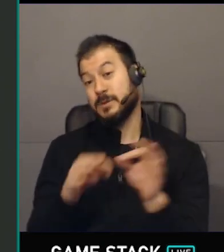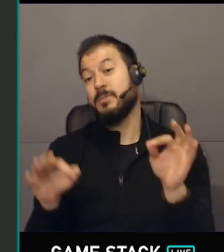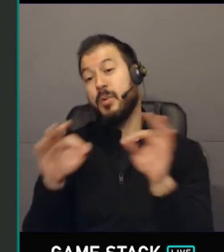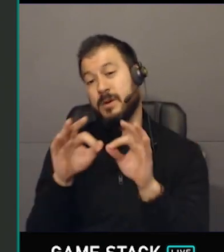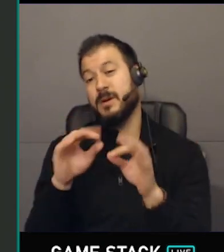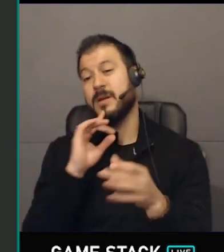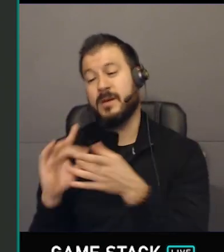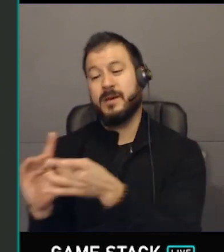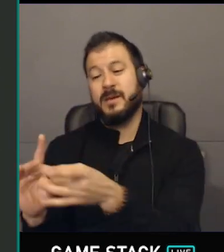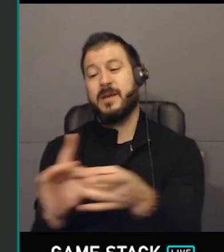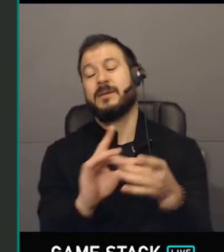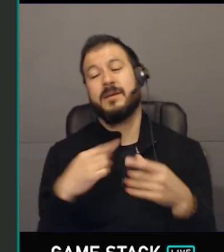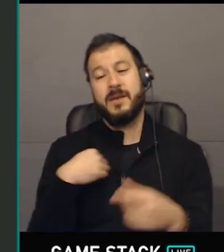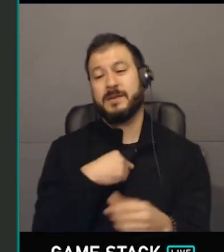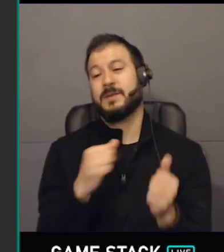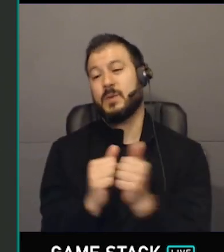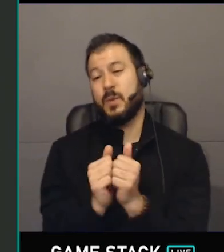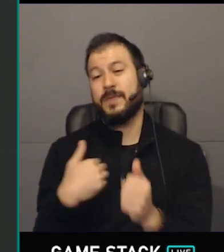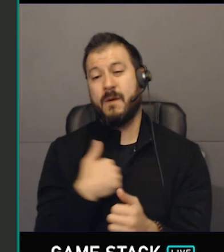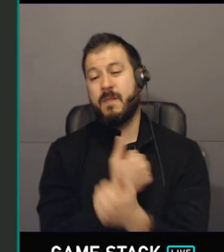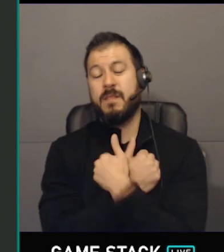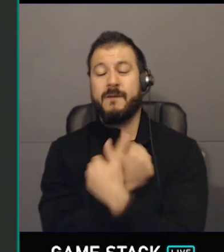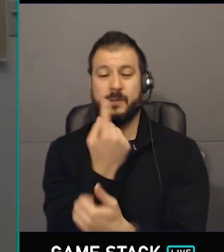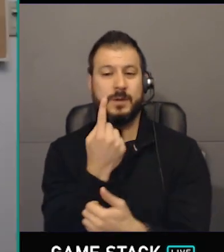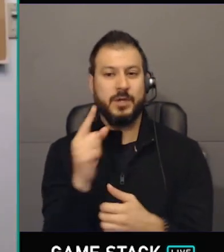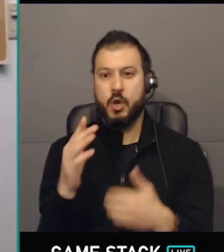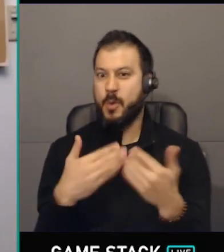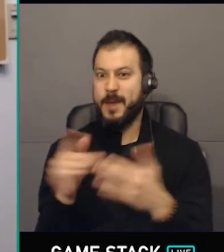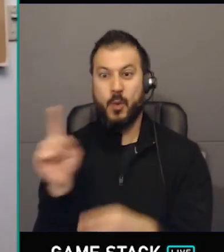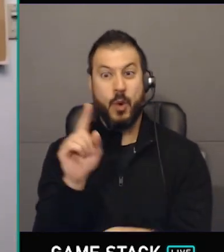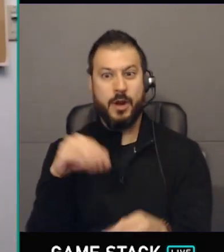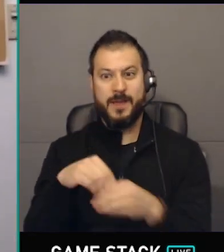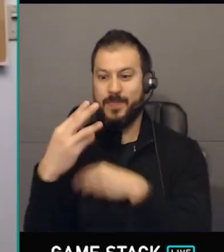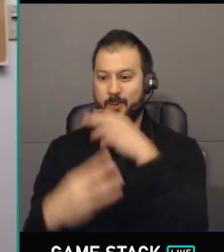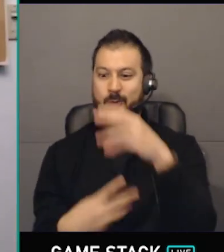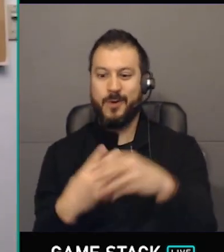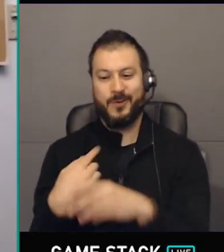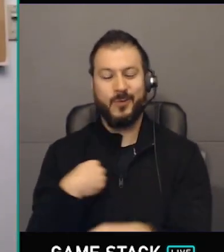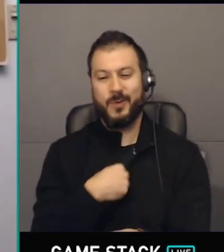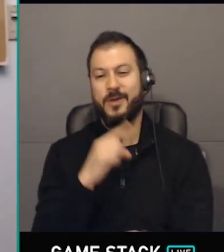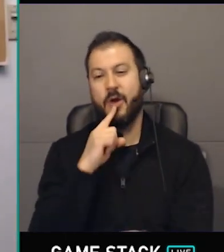our loved ones, no matter where in the world we happen to be. So from the bottom